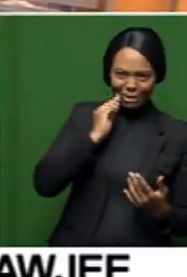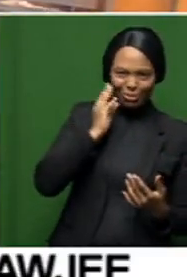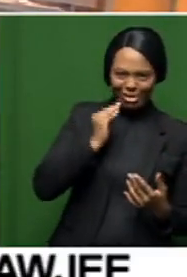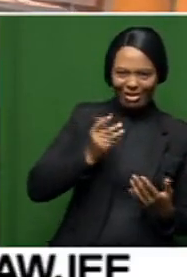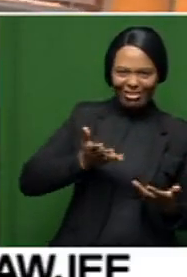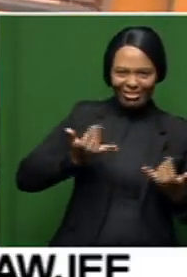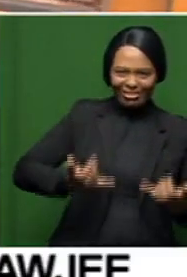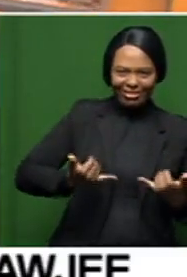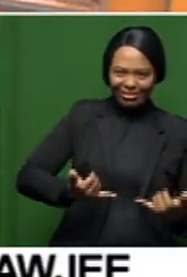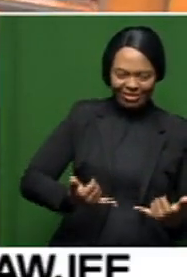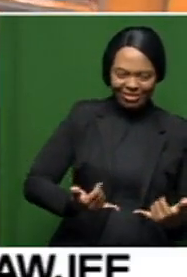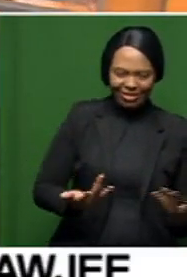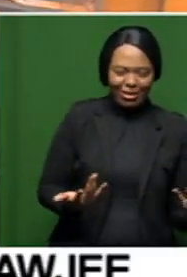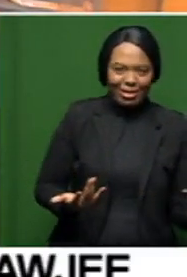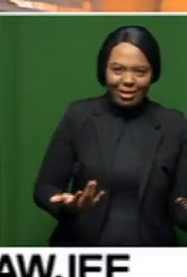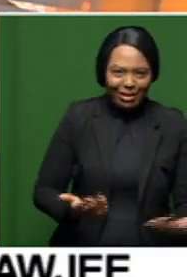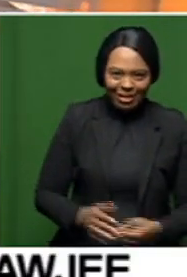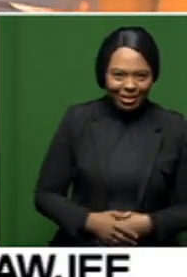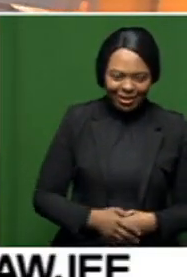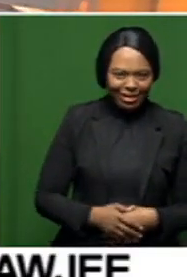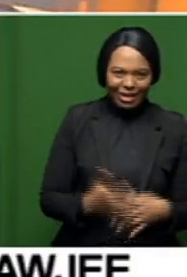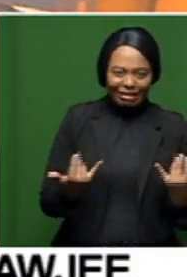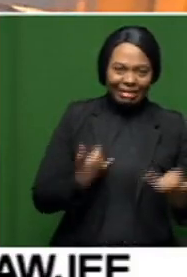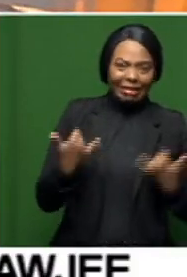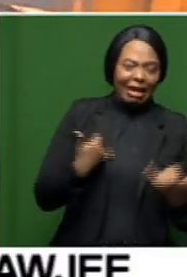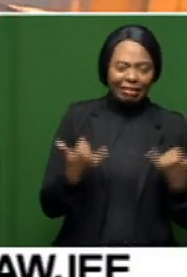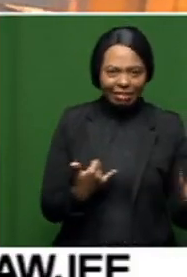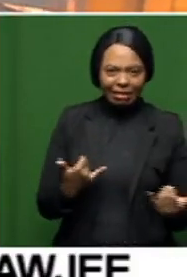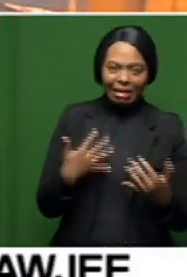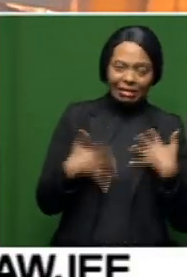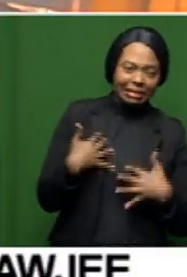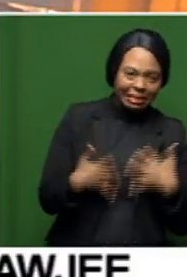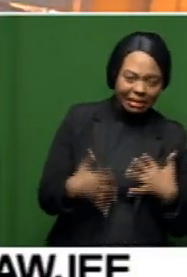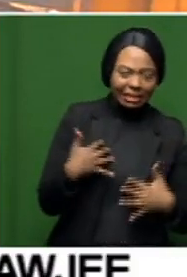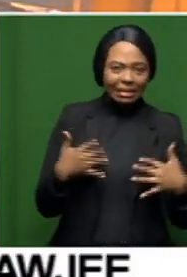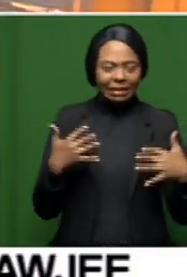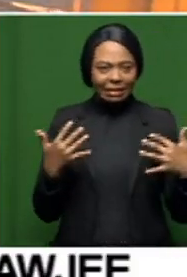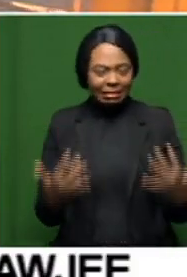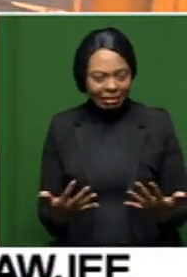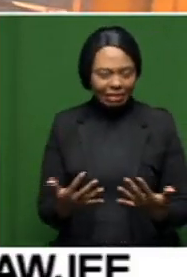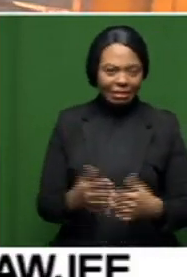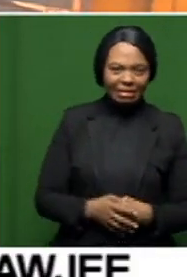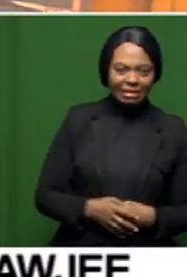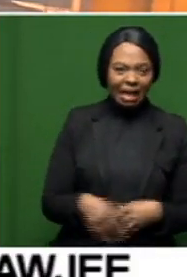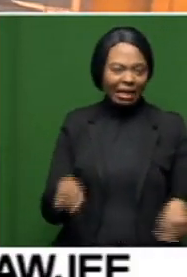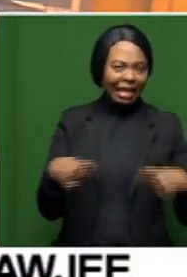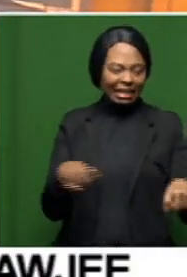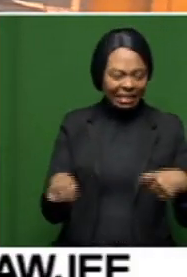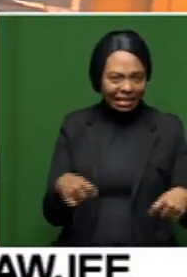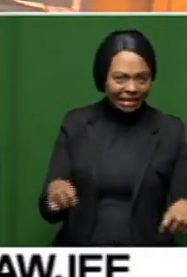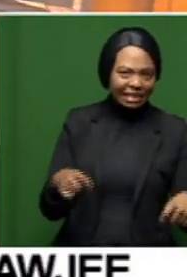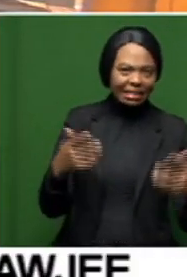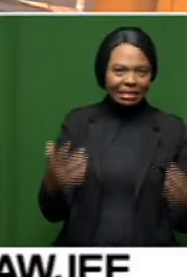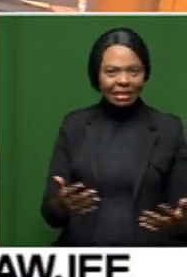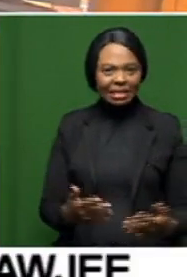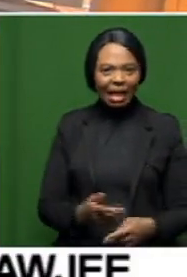it's lovely. I love my boy. He's amazing. He's entertaining. He's funny. He's divisive at times. And I want to laugh